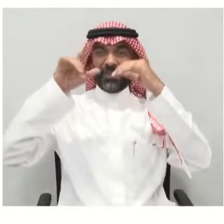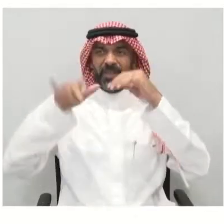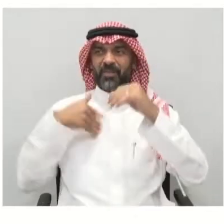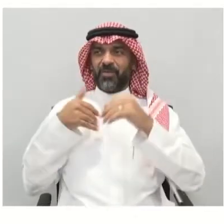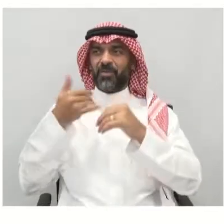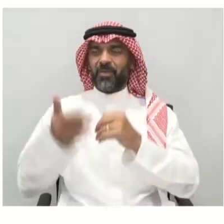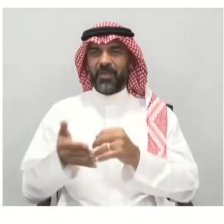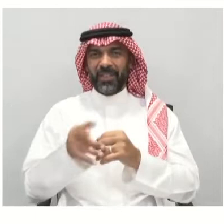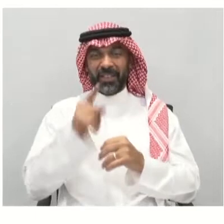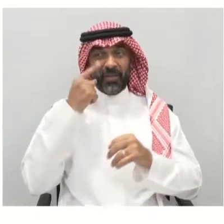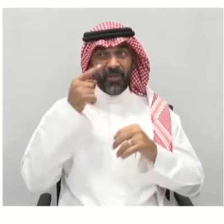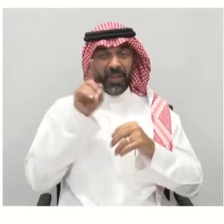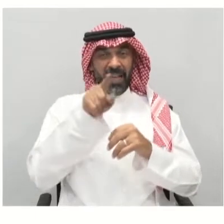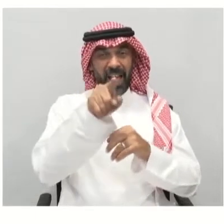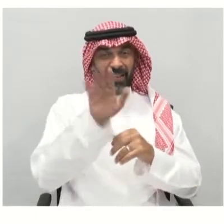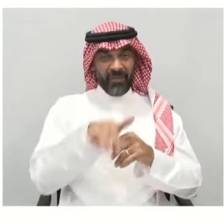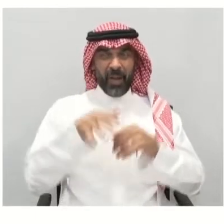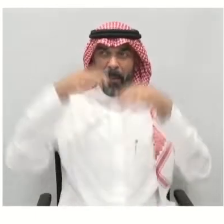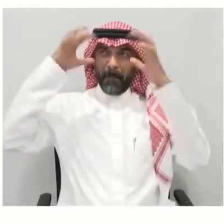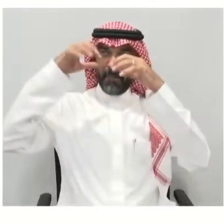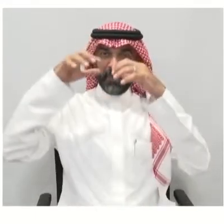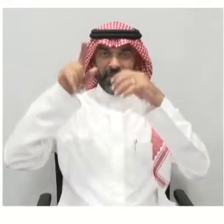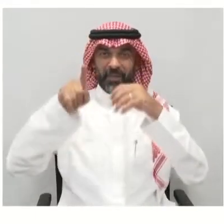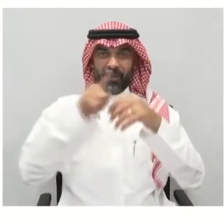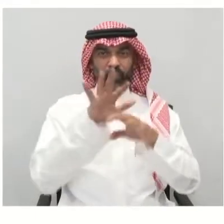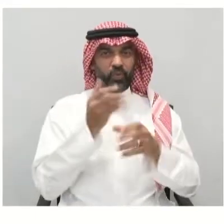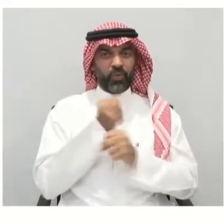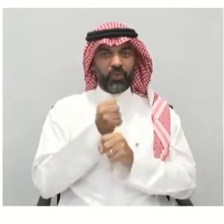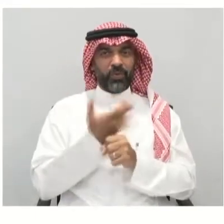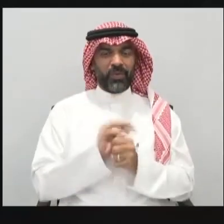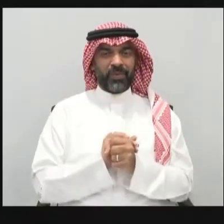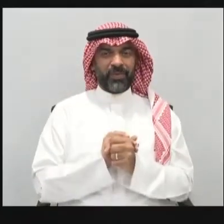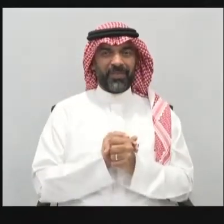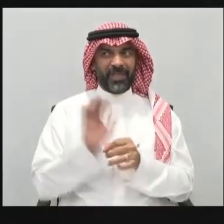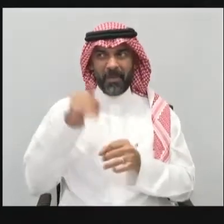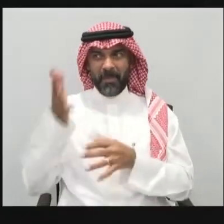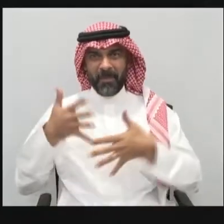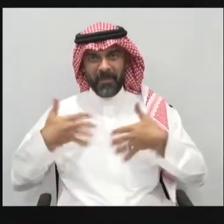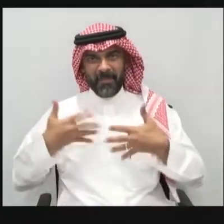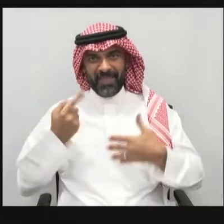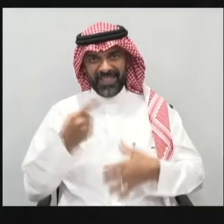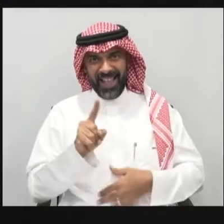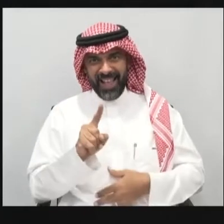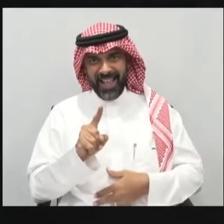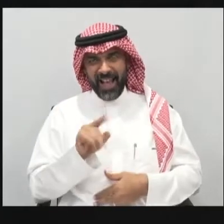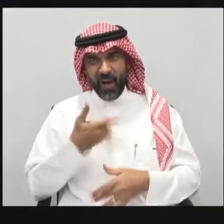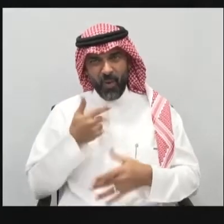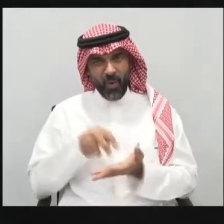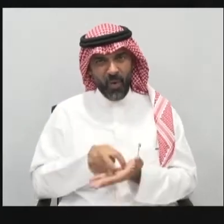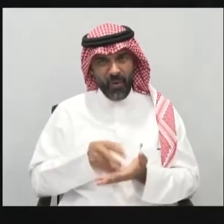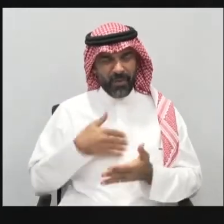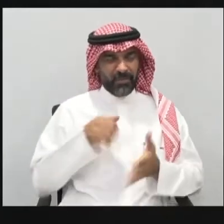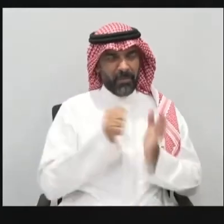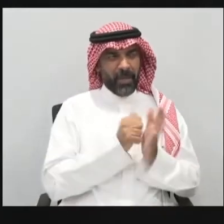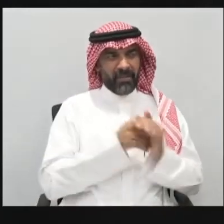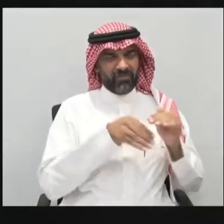do usually on a rainy day? Do you open the window and just enjoy the sounds of the rain? Or do you stay inside and you want the rain to finish